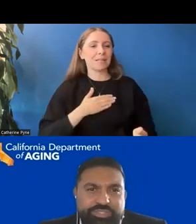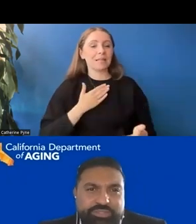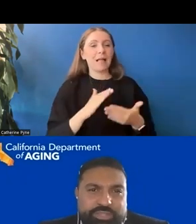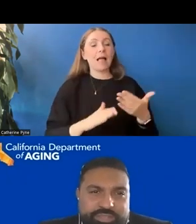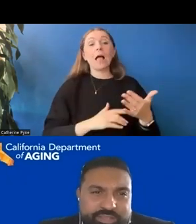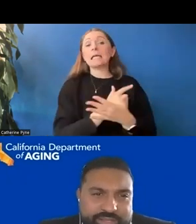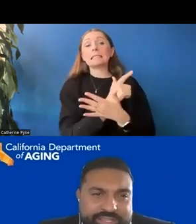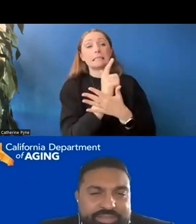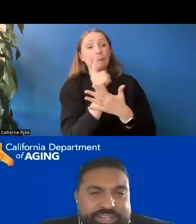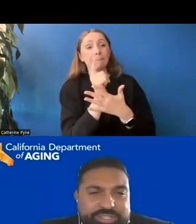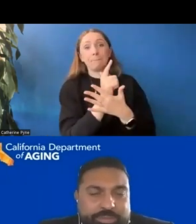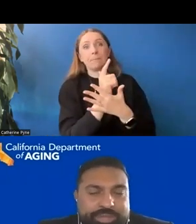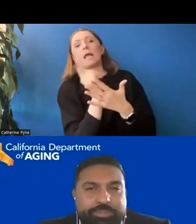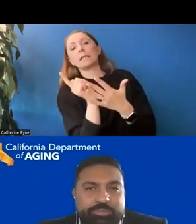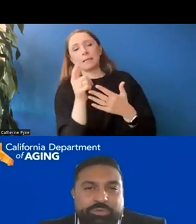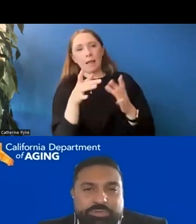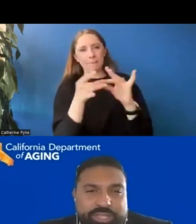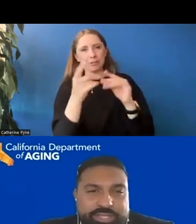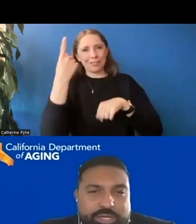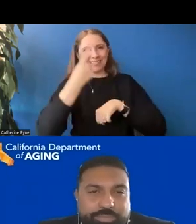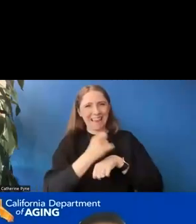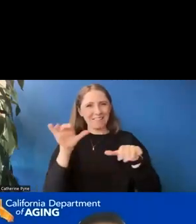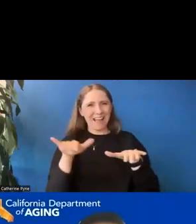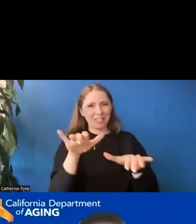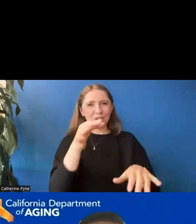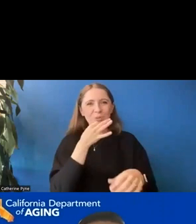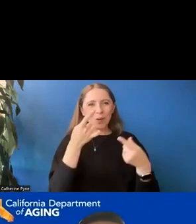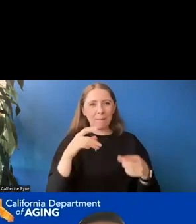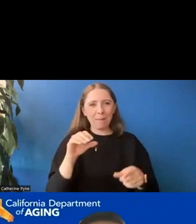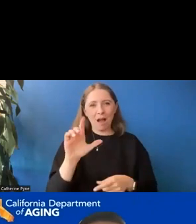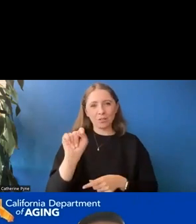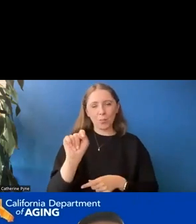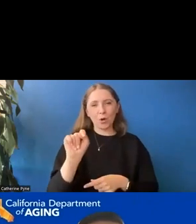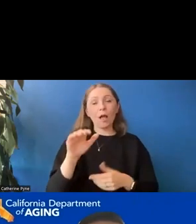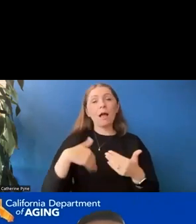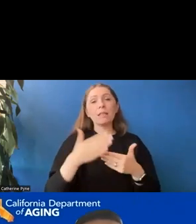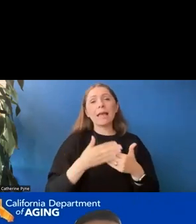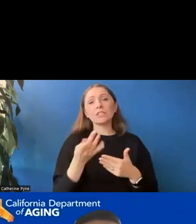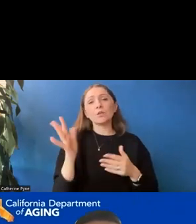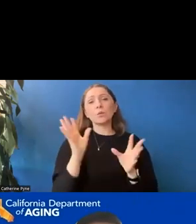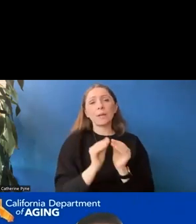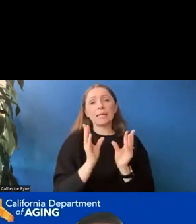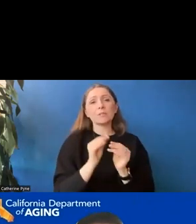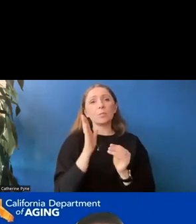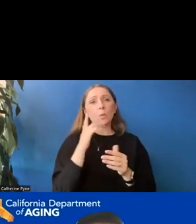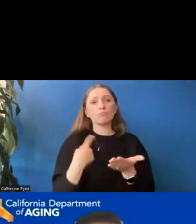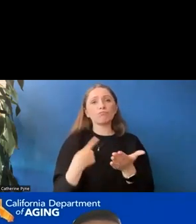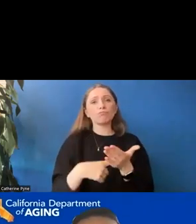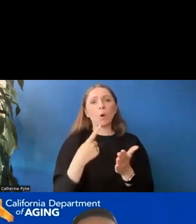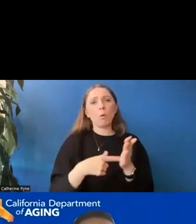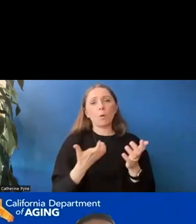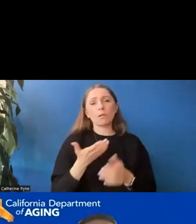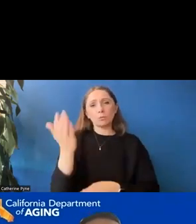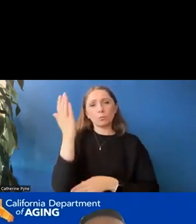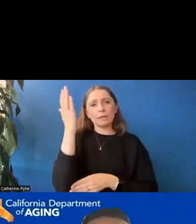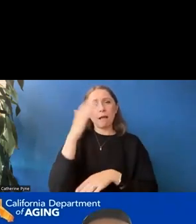I mentioned the day of action coming up, and we'll use the next couple of CADR meetings to kind of plan for what we're going to present at the day of